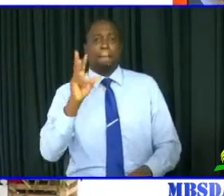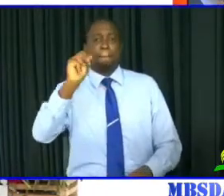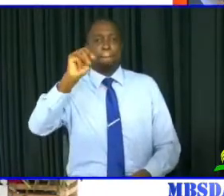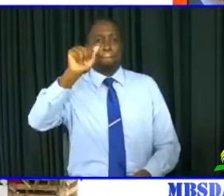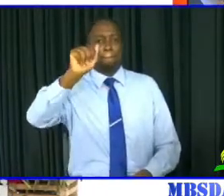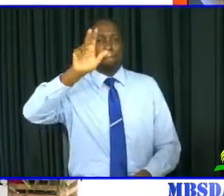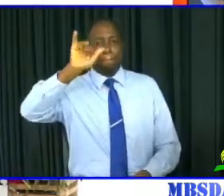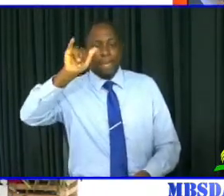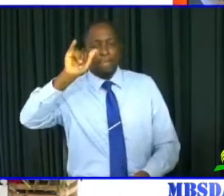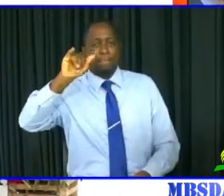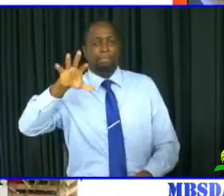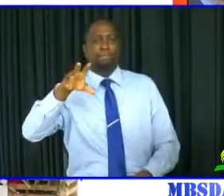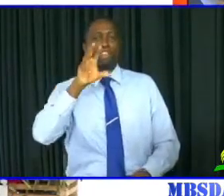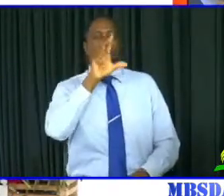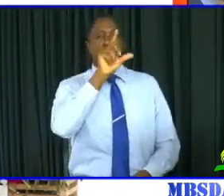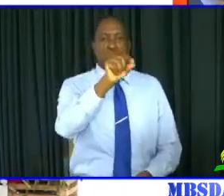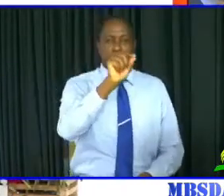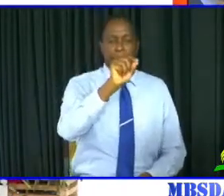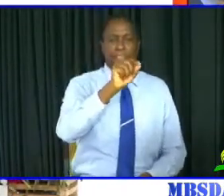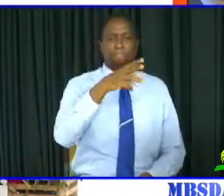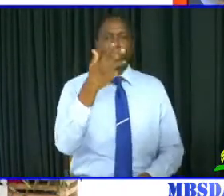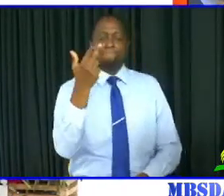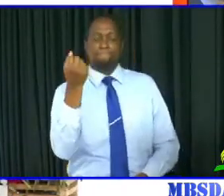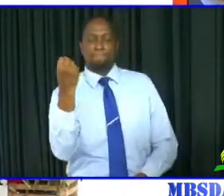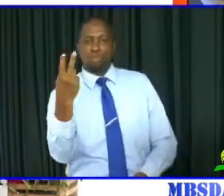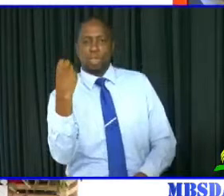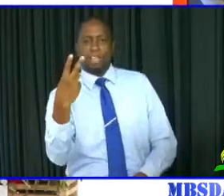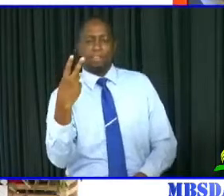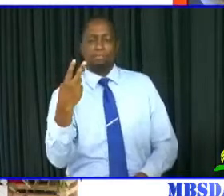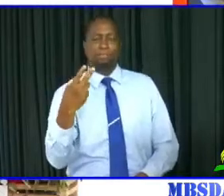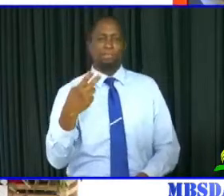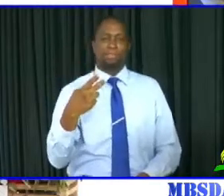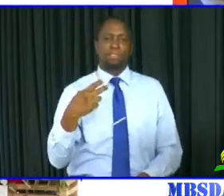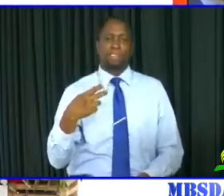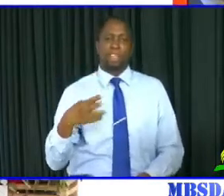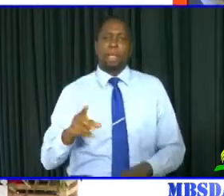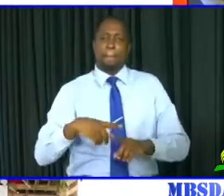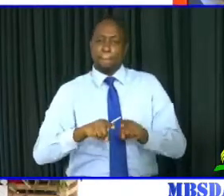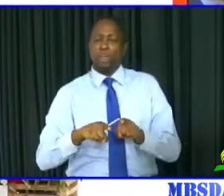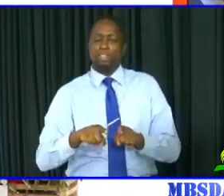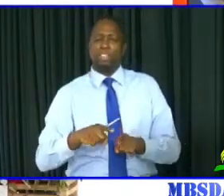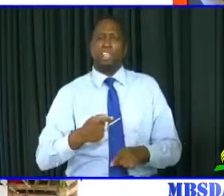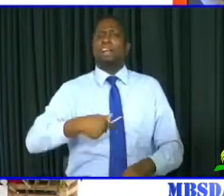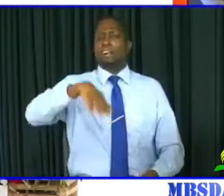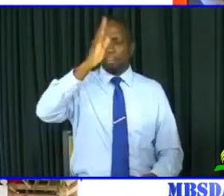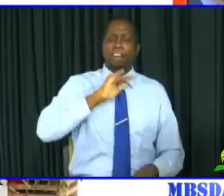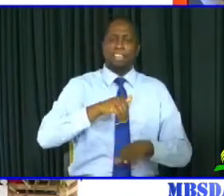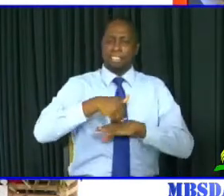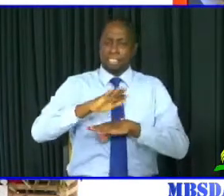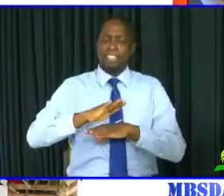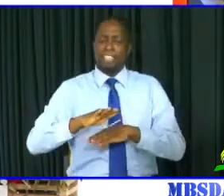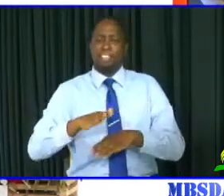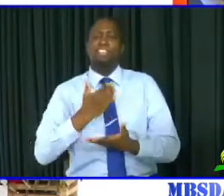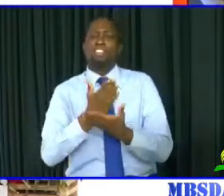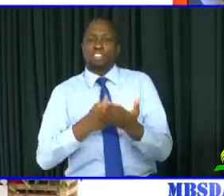a very tough year. But in the fullness of time, God would have sent somebody to encourage me.